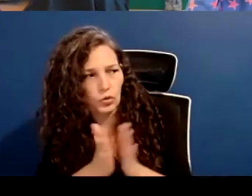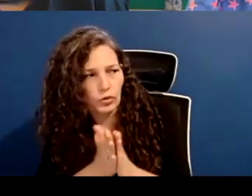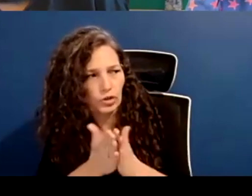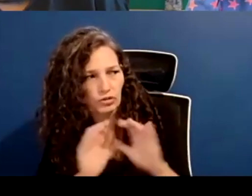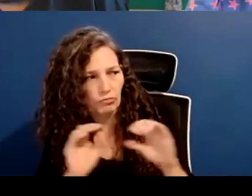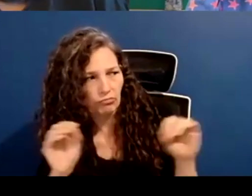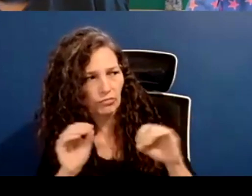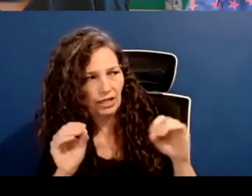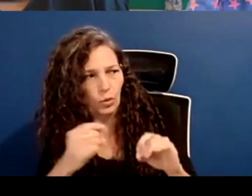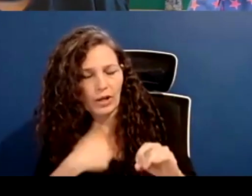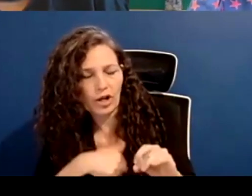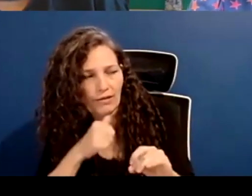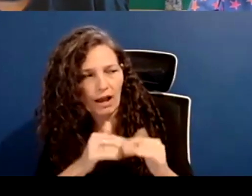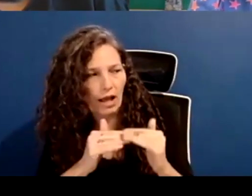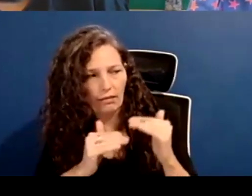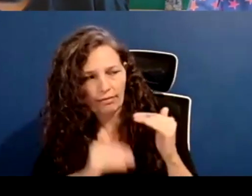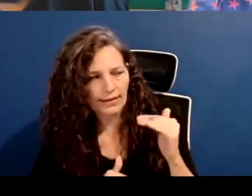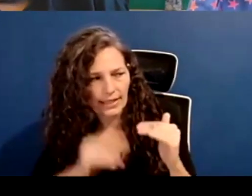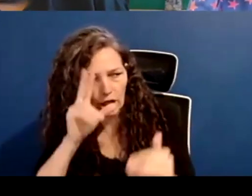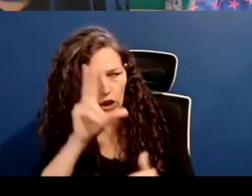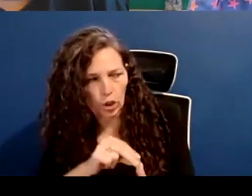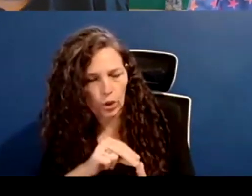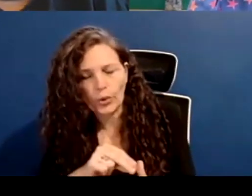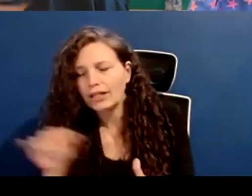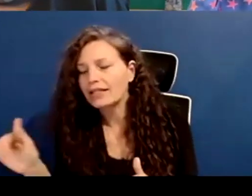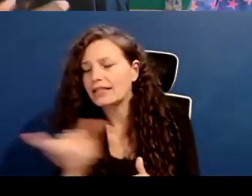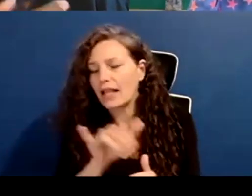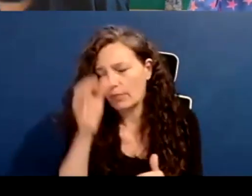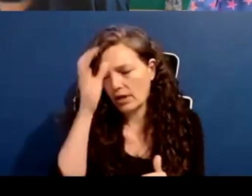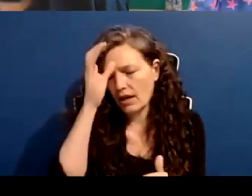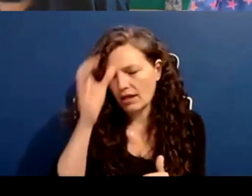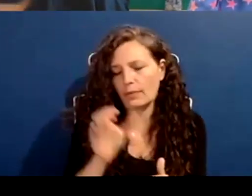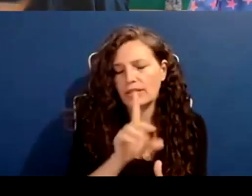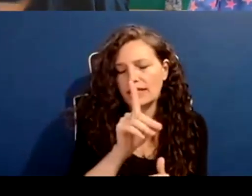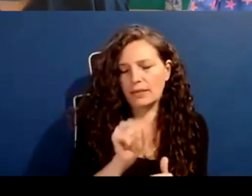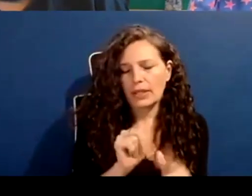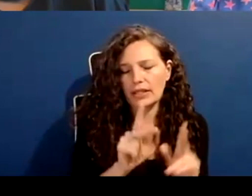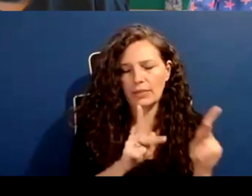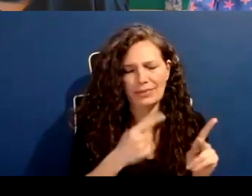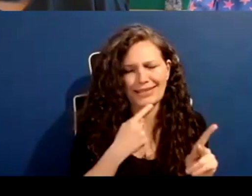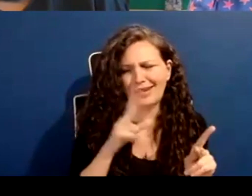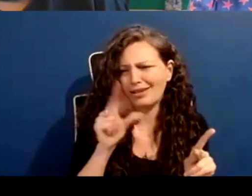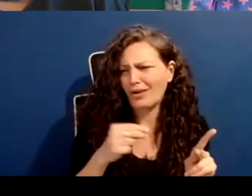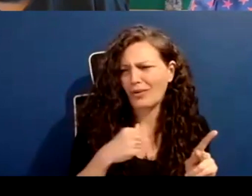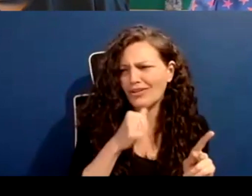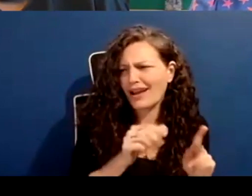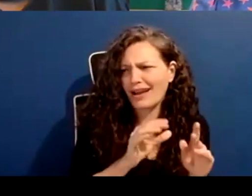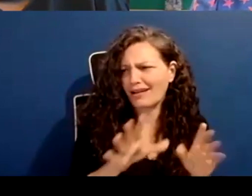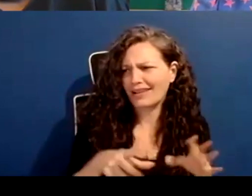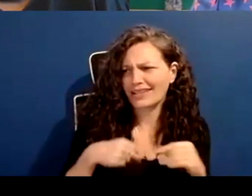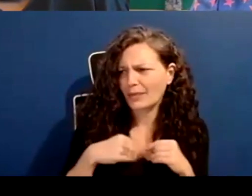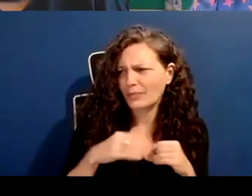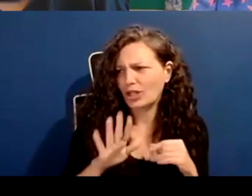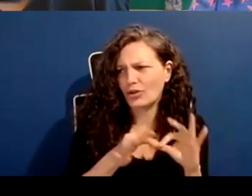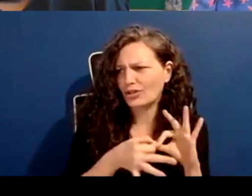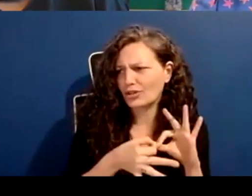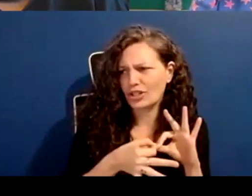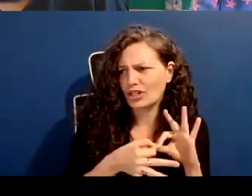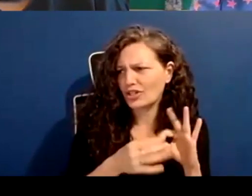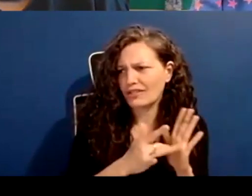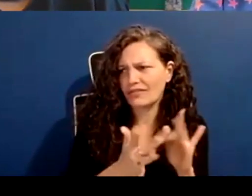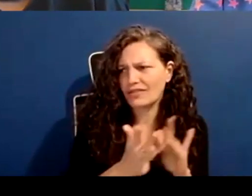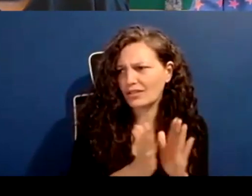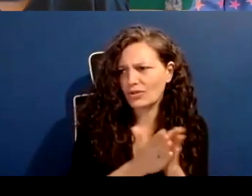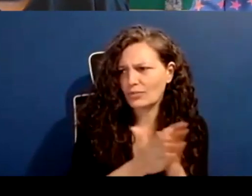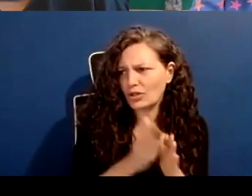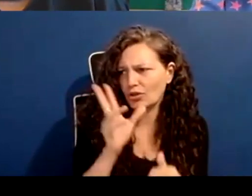inferior. And so the same way the disability community is saying, we're not buying that. We're not buying your interpretations of scripture and the way that you